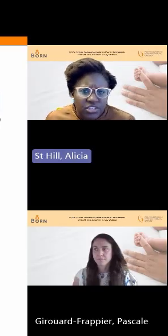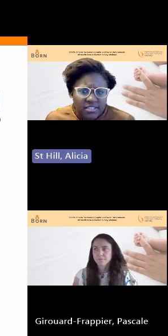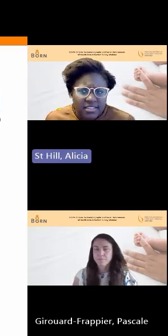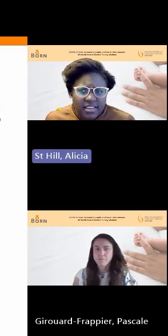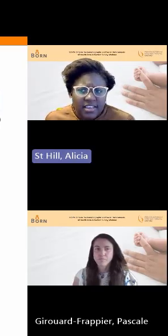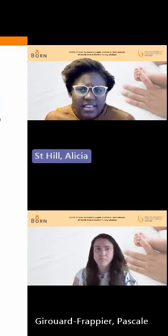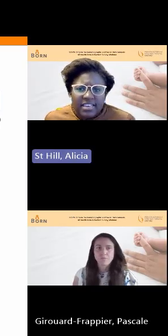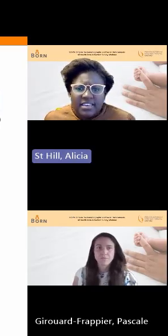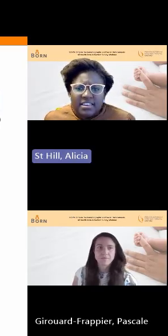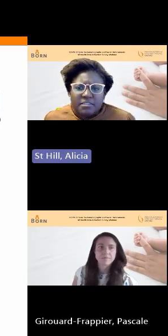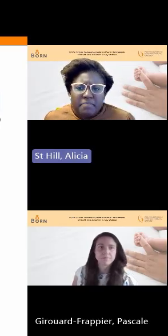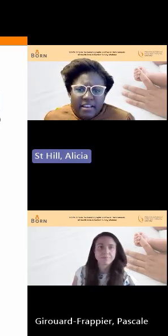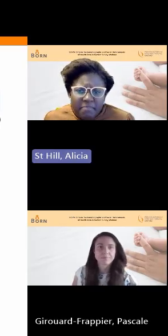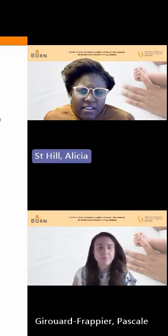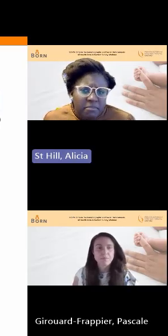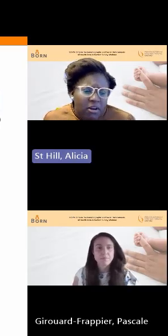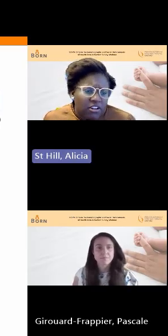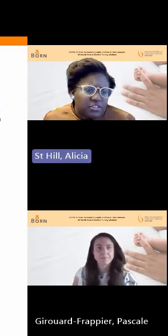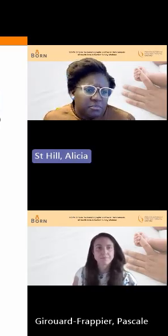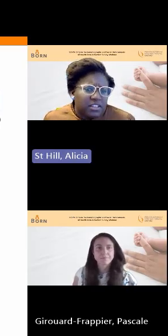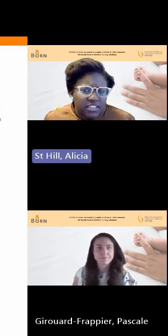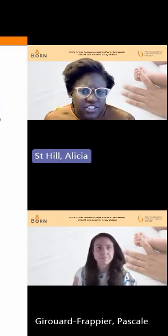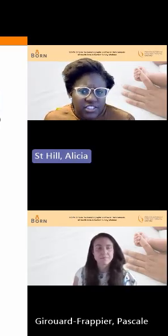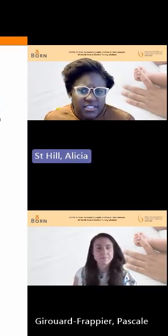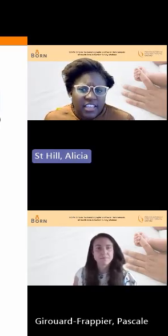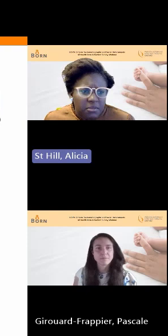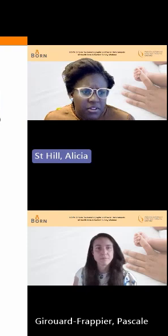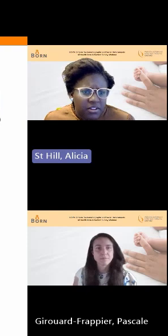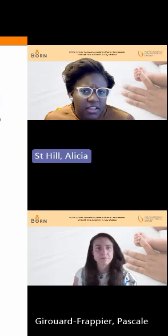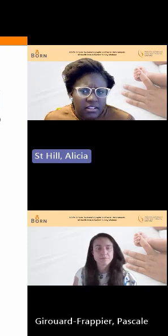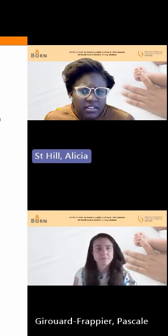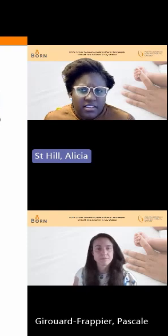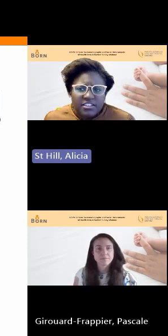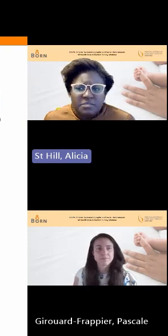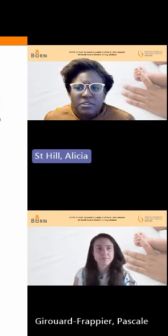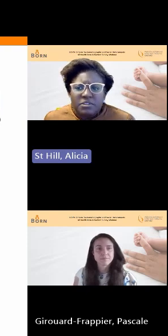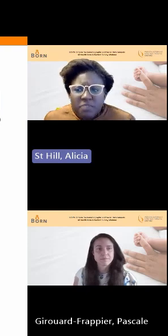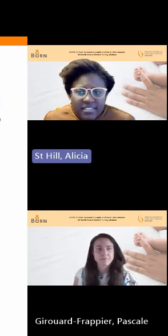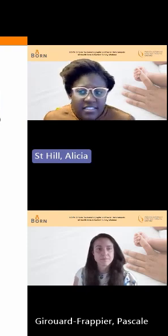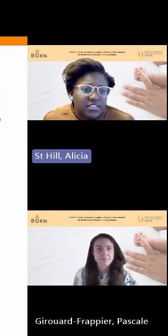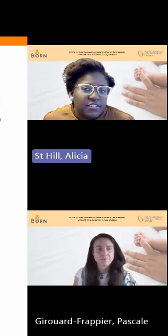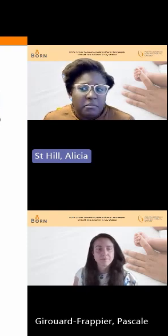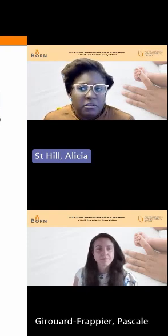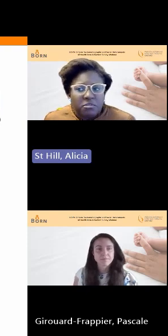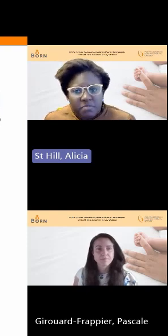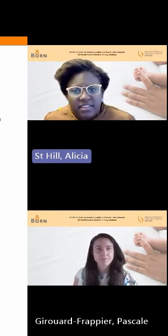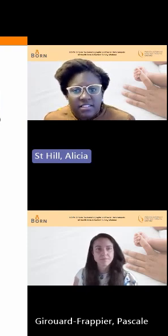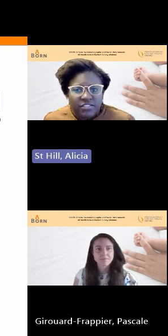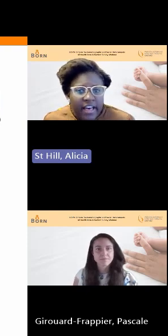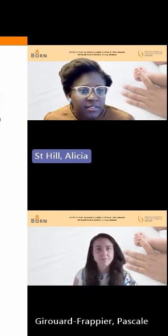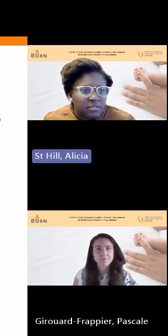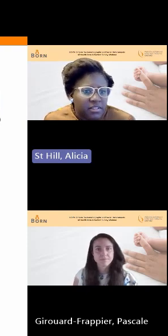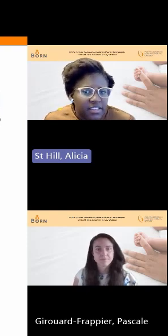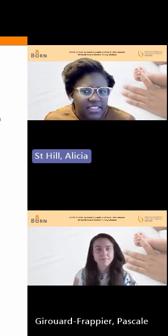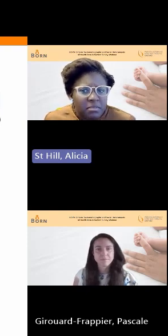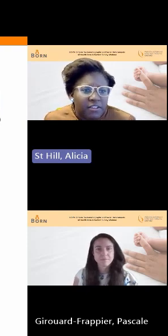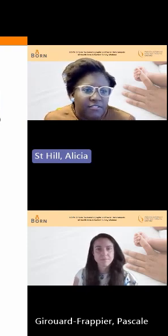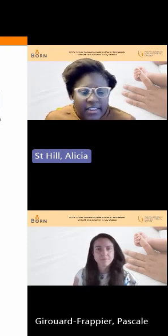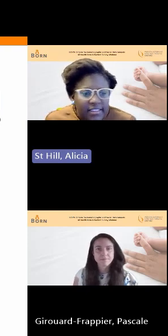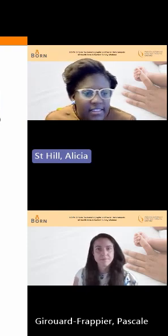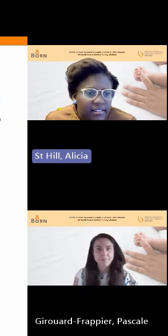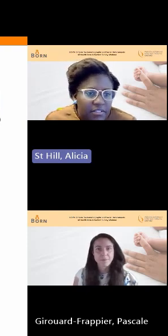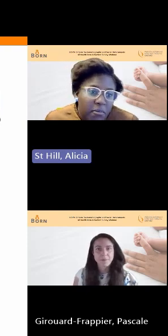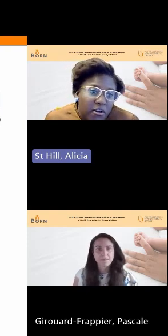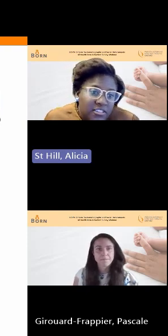our approaches to better in partnership with clinicians and community to be responsive to the family's perspectives, values, and beliefs that may